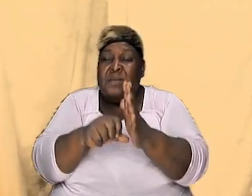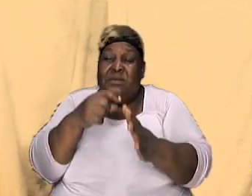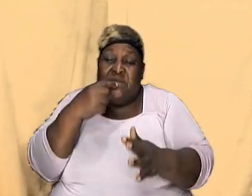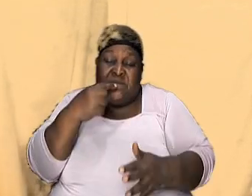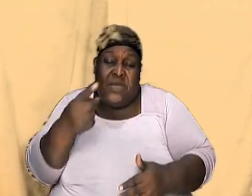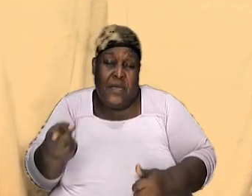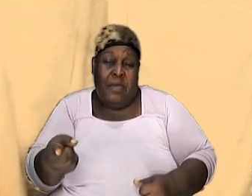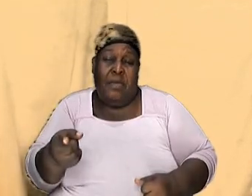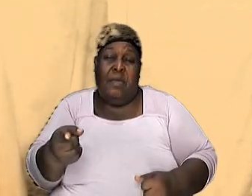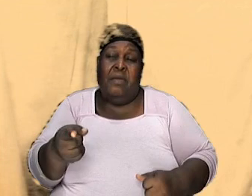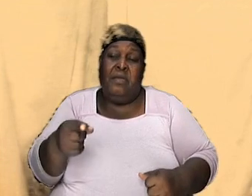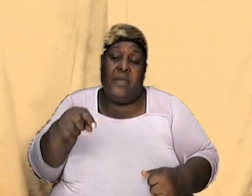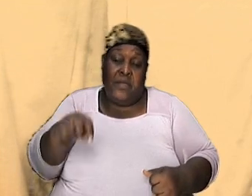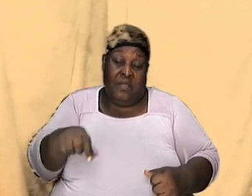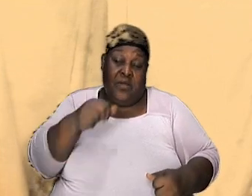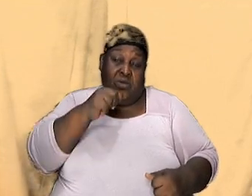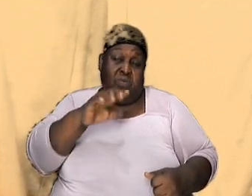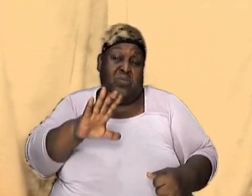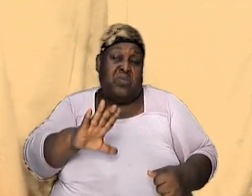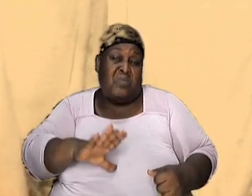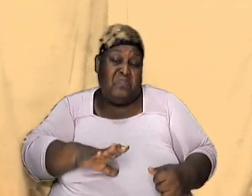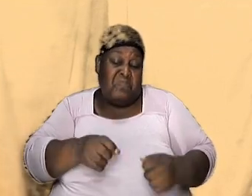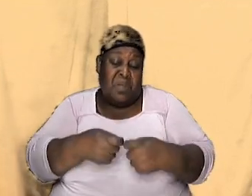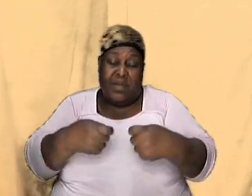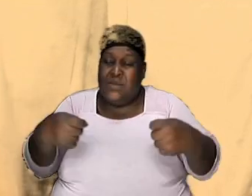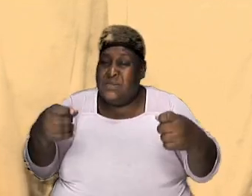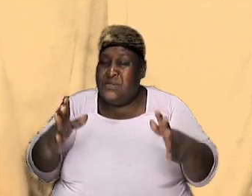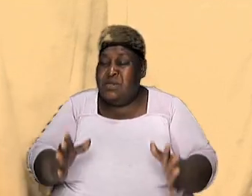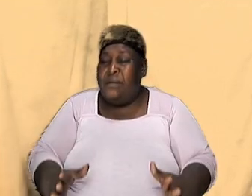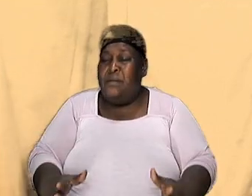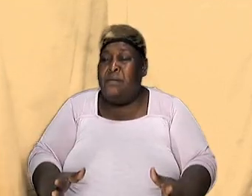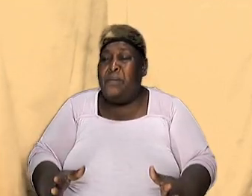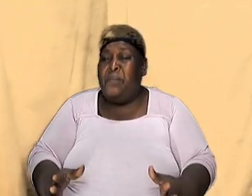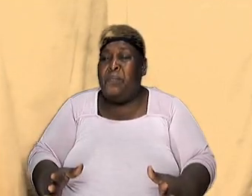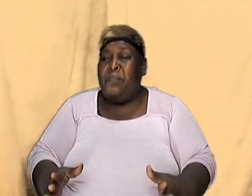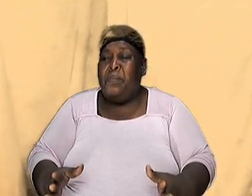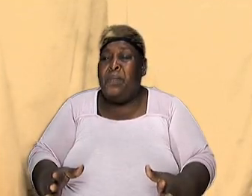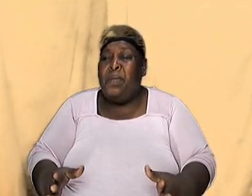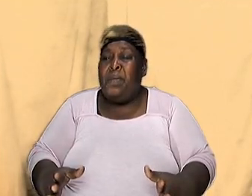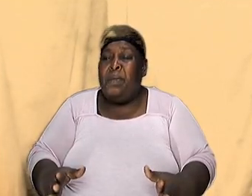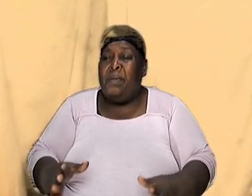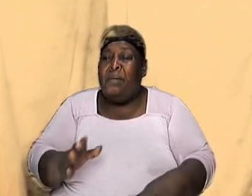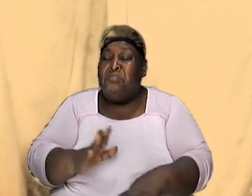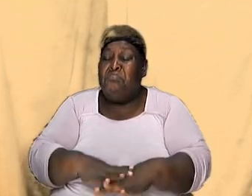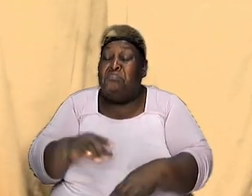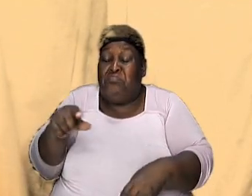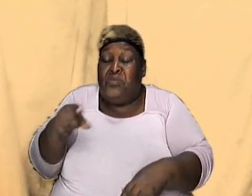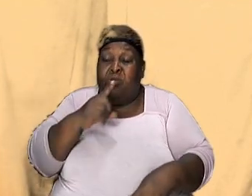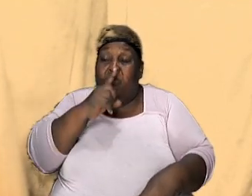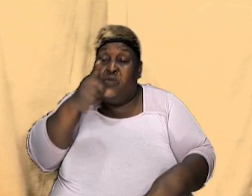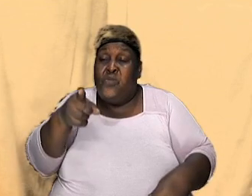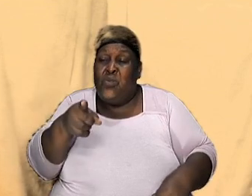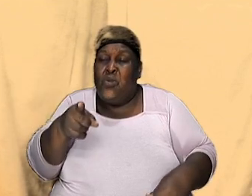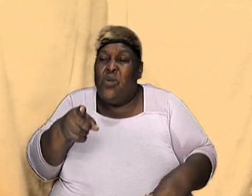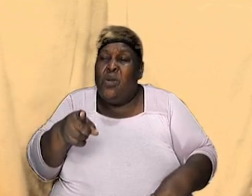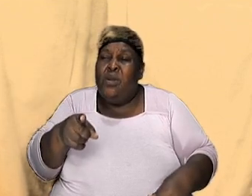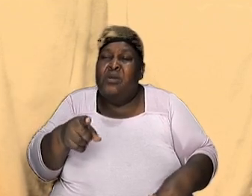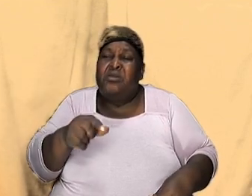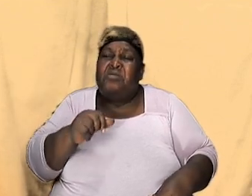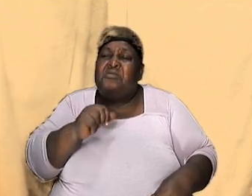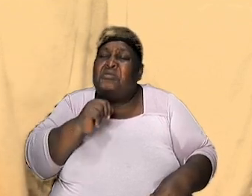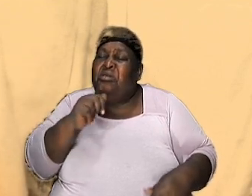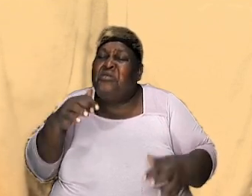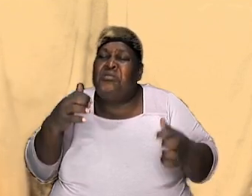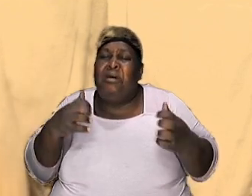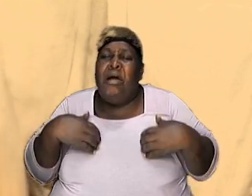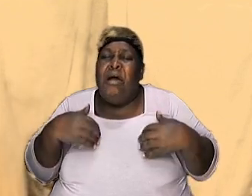stated that this woman was a sinner. Amen. And based on that fact, amen, she would have not have